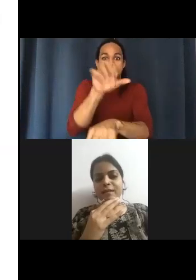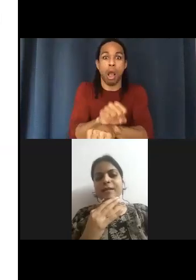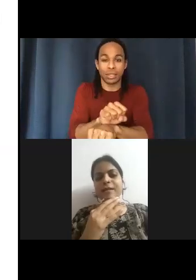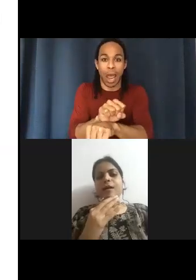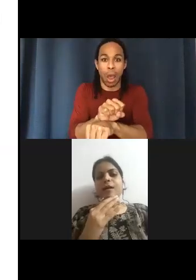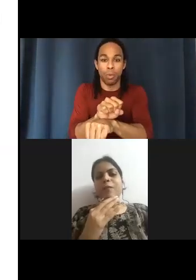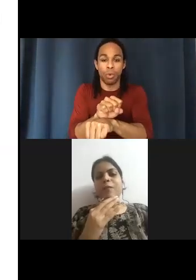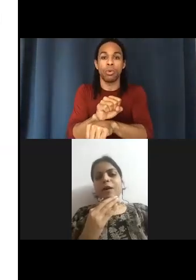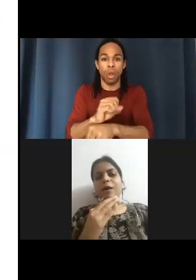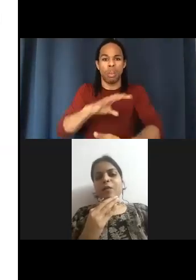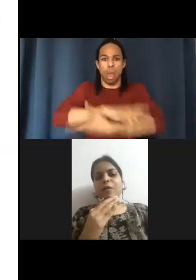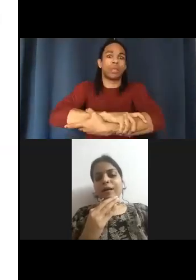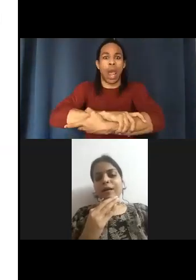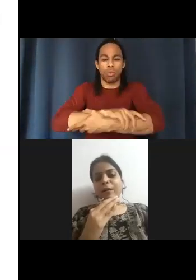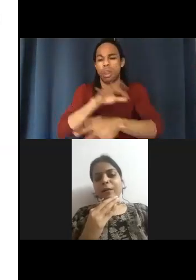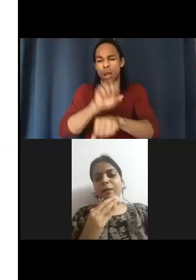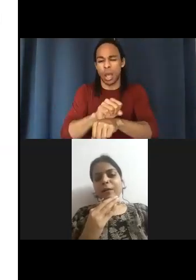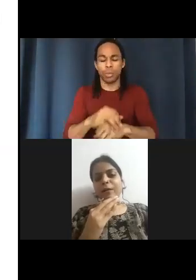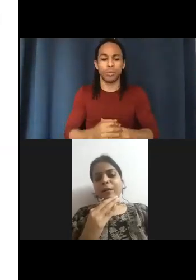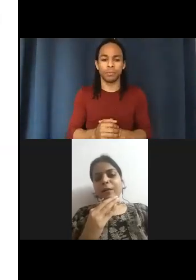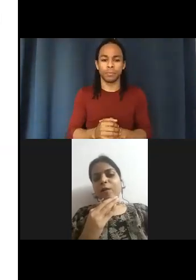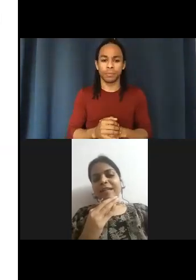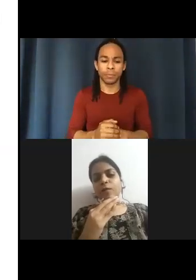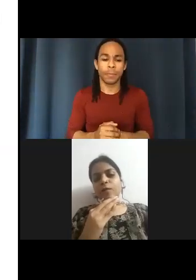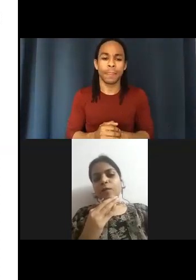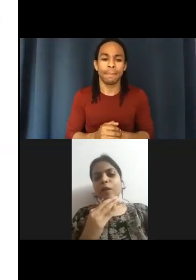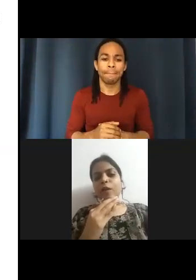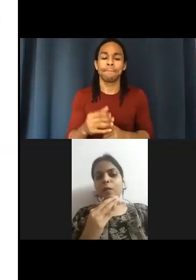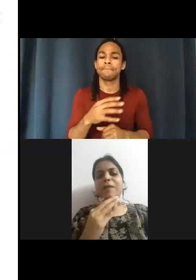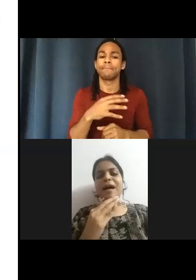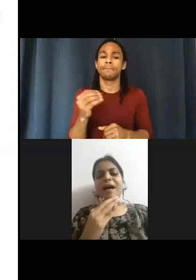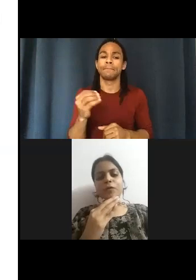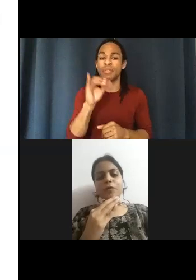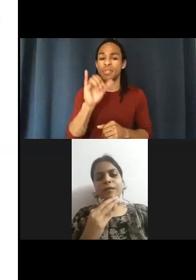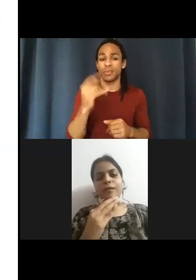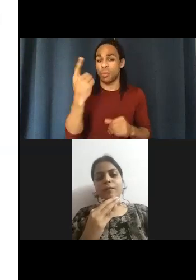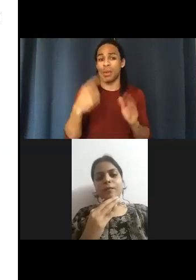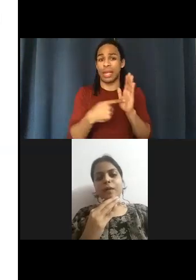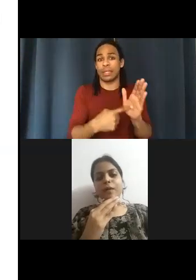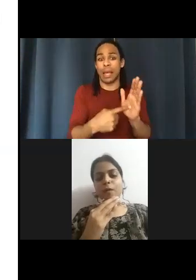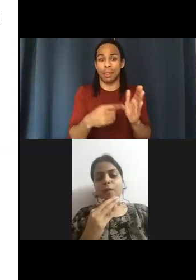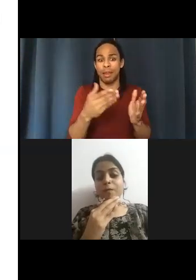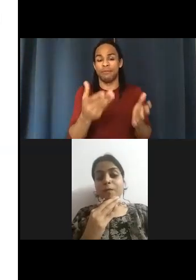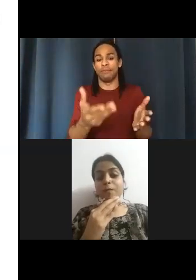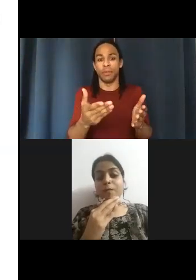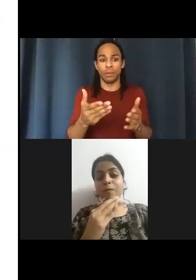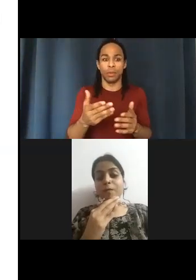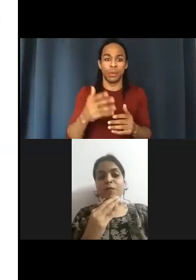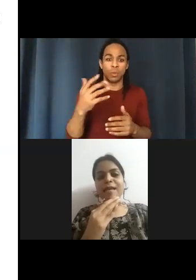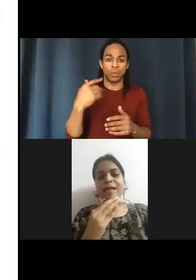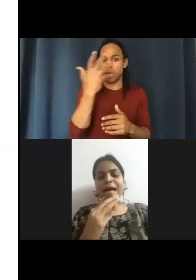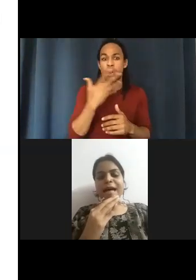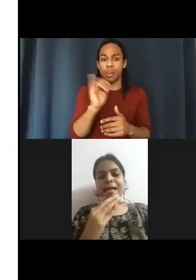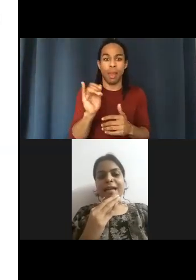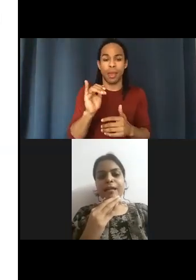migrants who are urban poor, and they stood in queue to go back to their homes in villages,